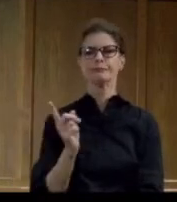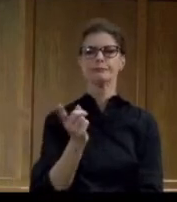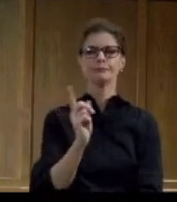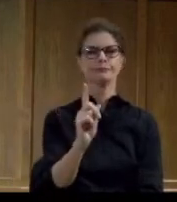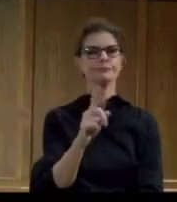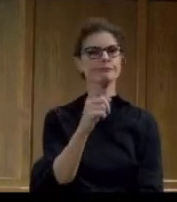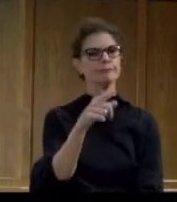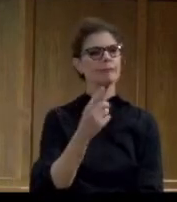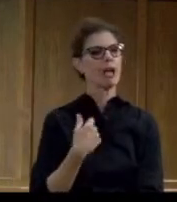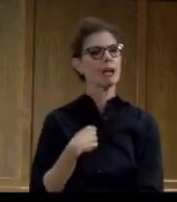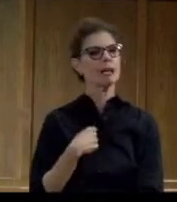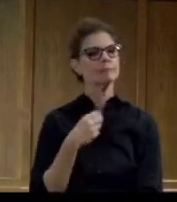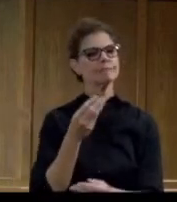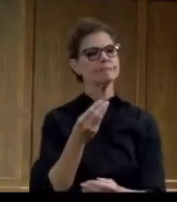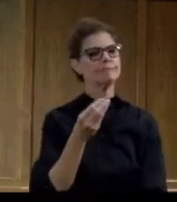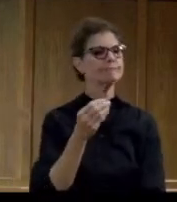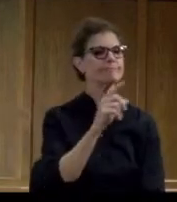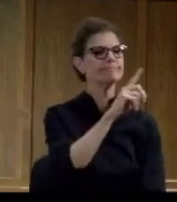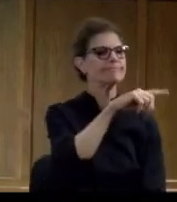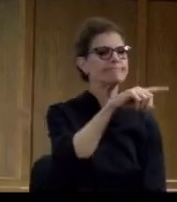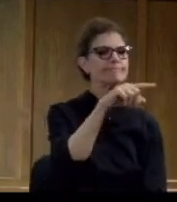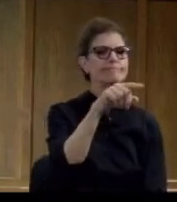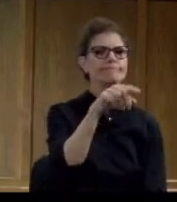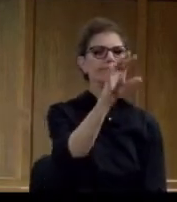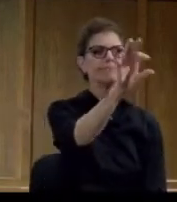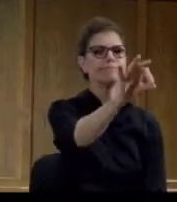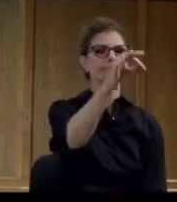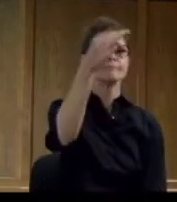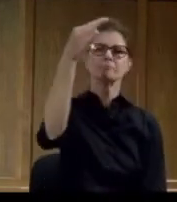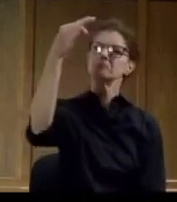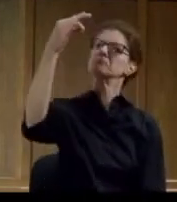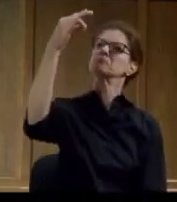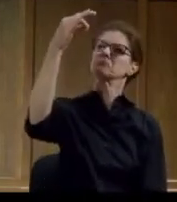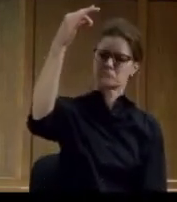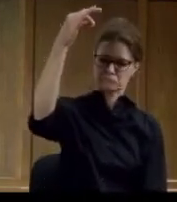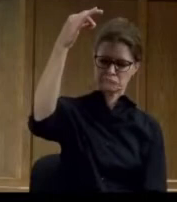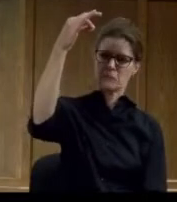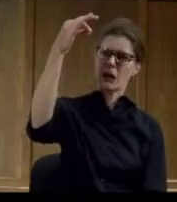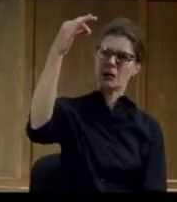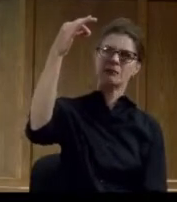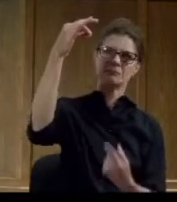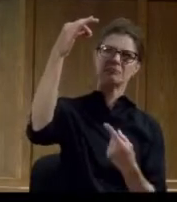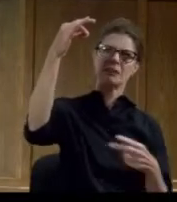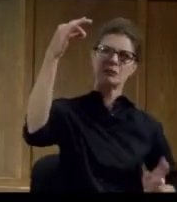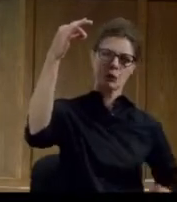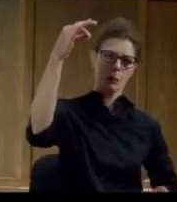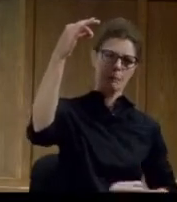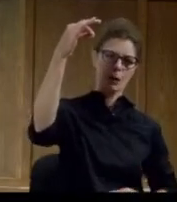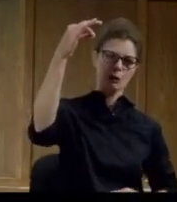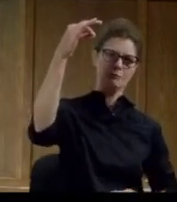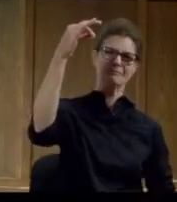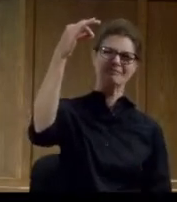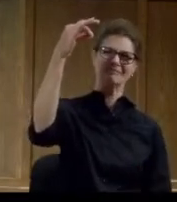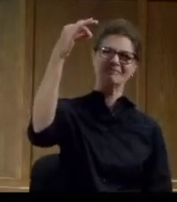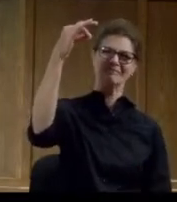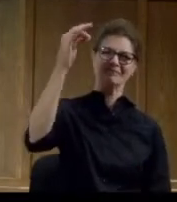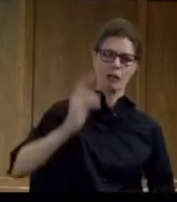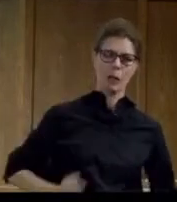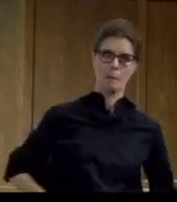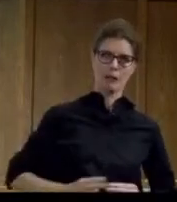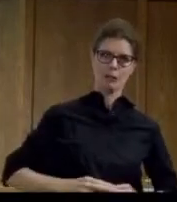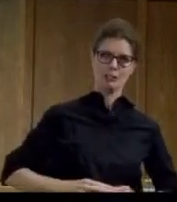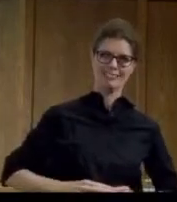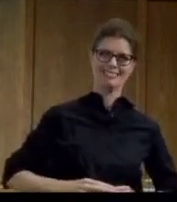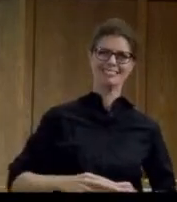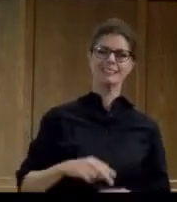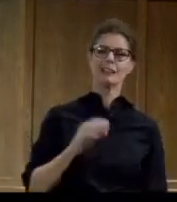about to fall apart. Well, I grab a belt off the rack, and another thing I like to do when shopping is I try to get in and out of the store in like 4 minutes. I'm just